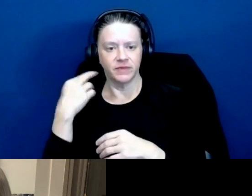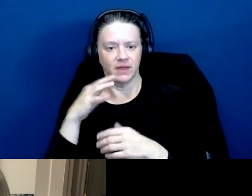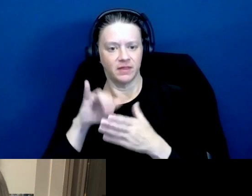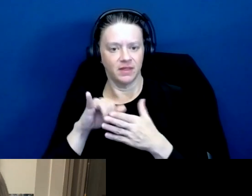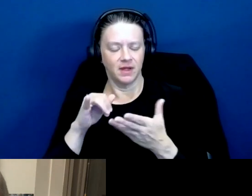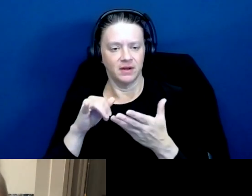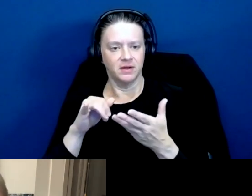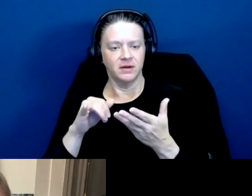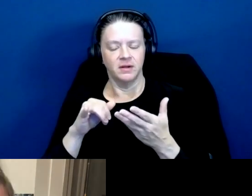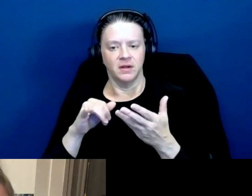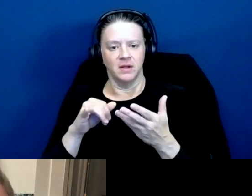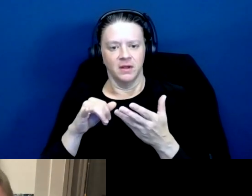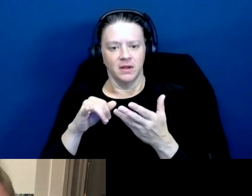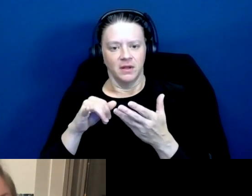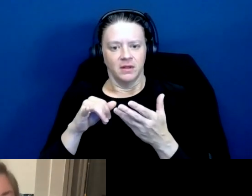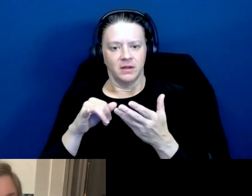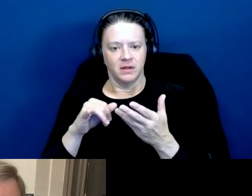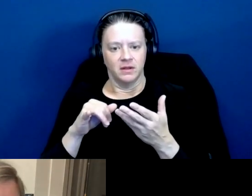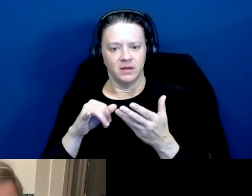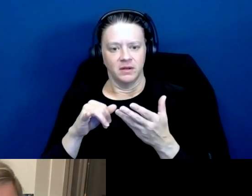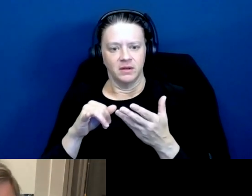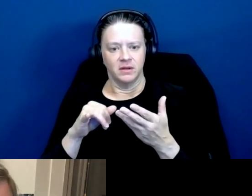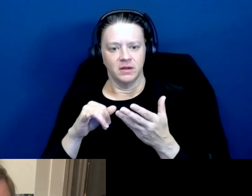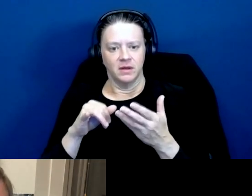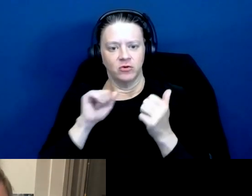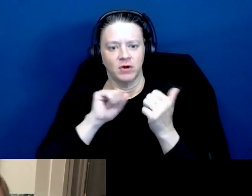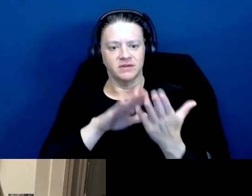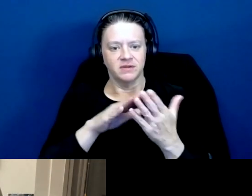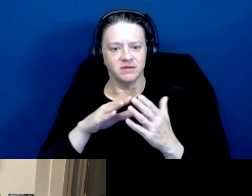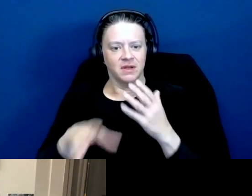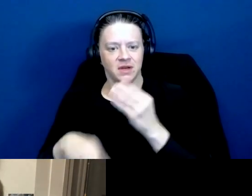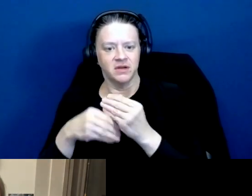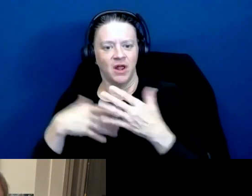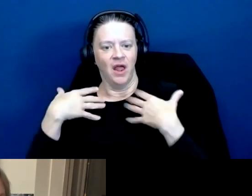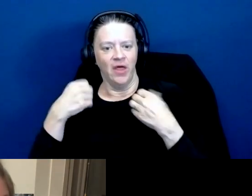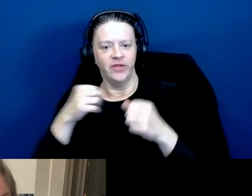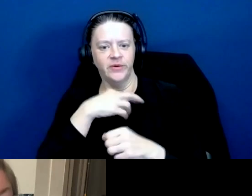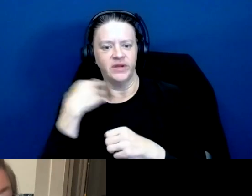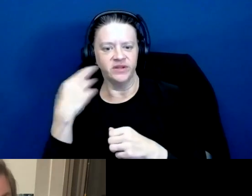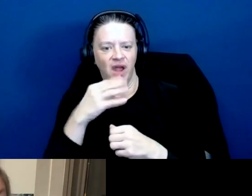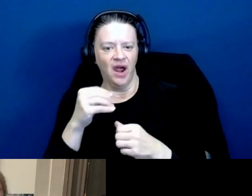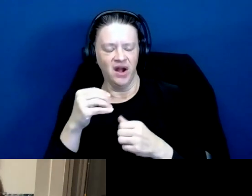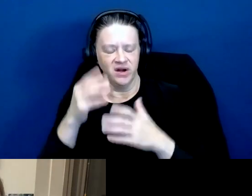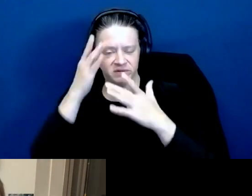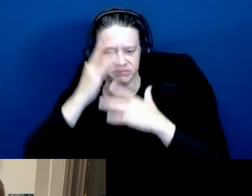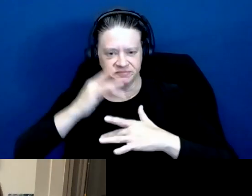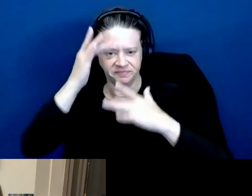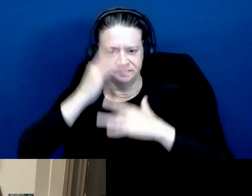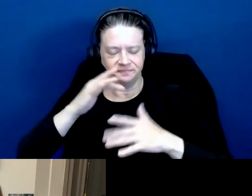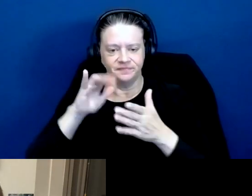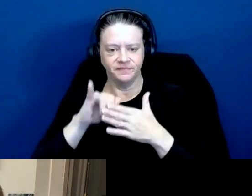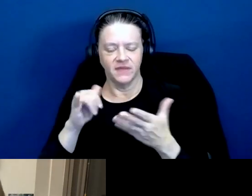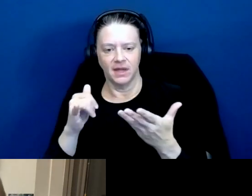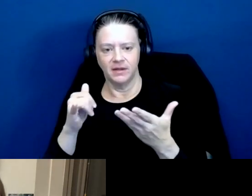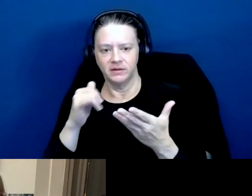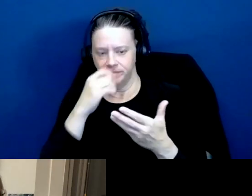developmental disabilities who contract COVID. And I know that's a lot to do. I mean, you might not have it at your fingertips, but if you send it to me,